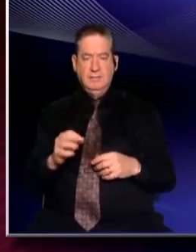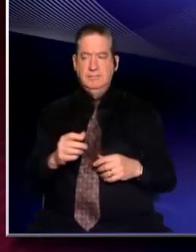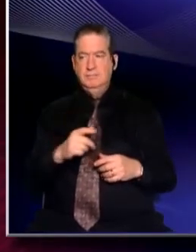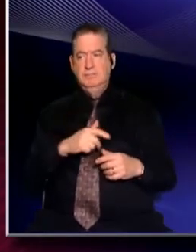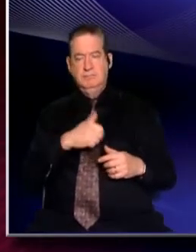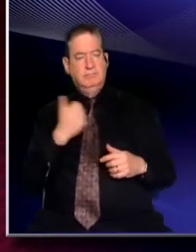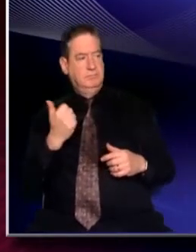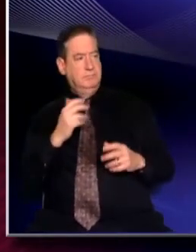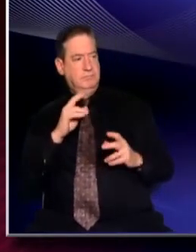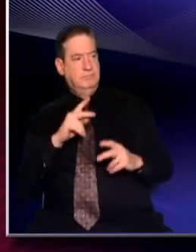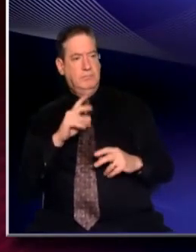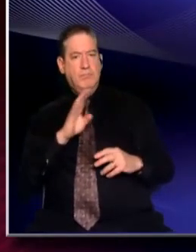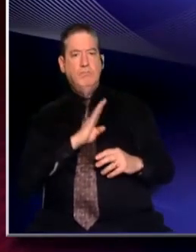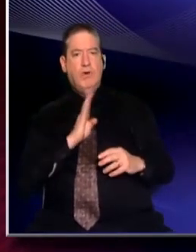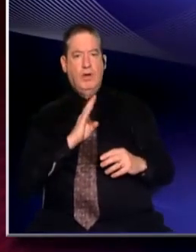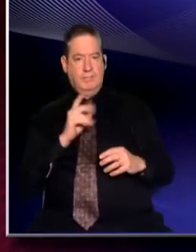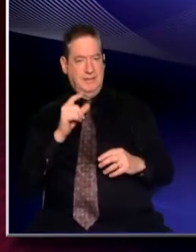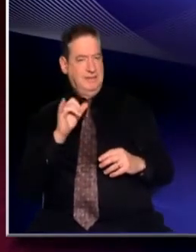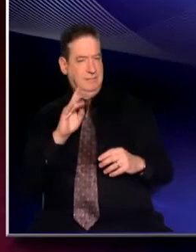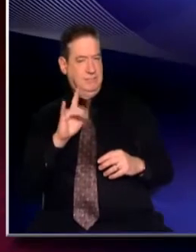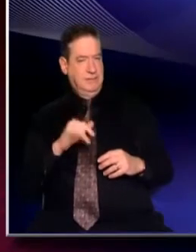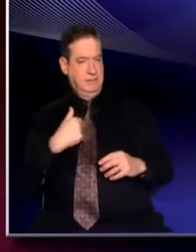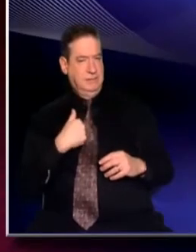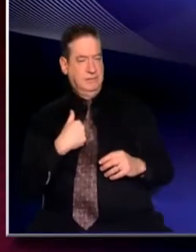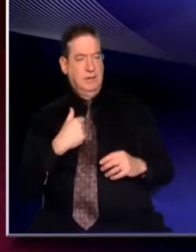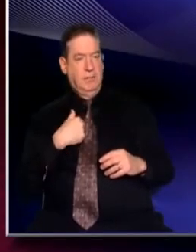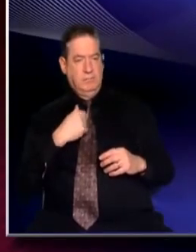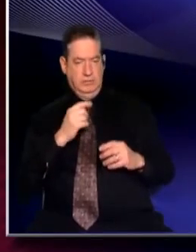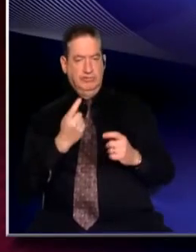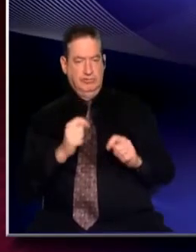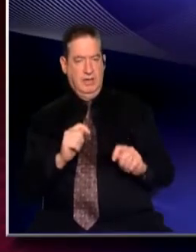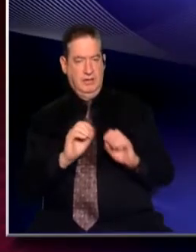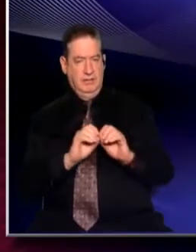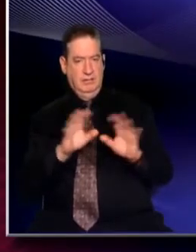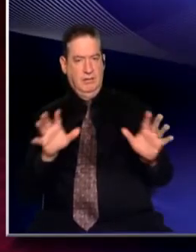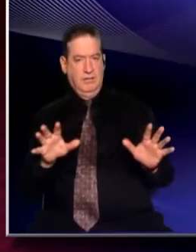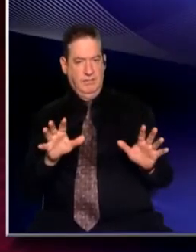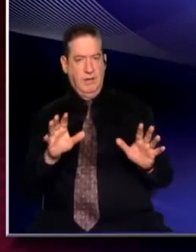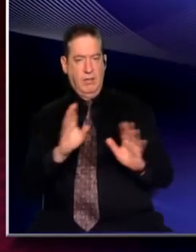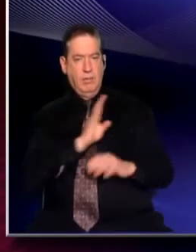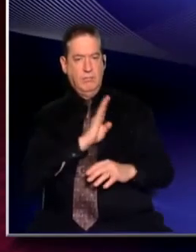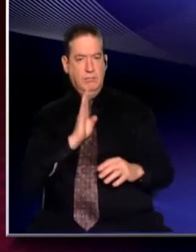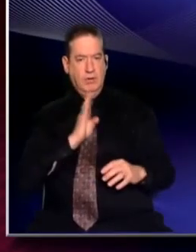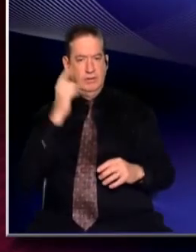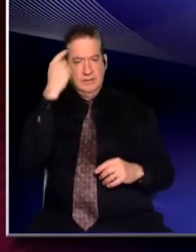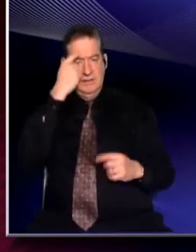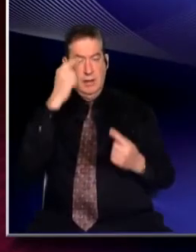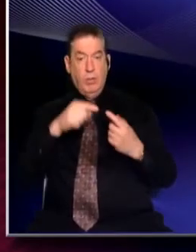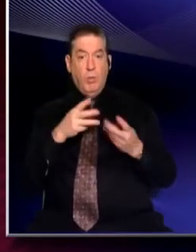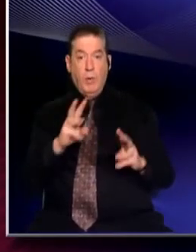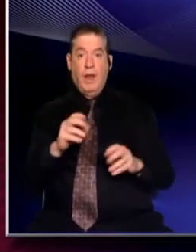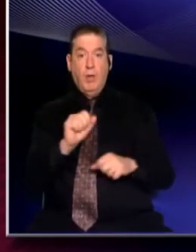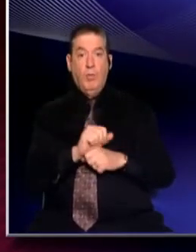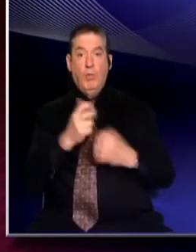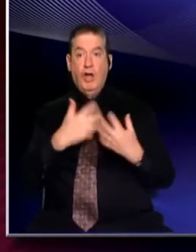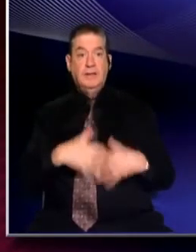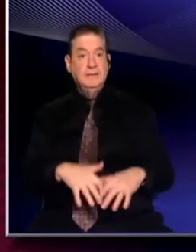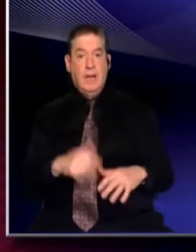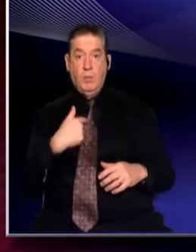think Board Member Gibney, that might help clarify the board's thinking. The way it worked out when I sent out the results, one of the